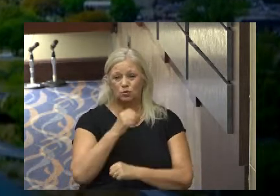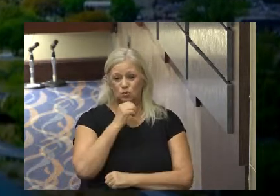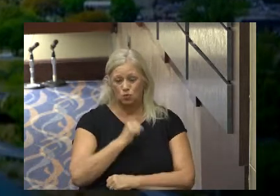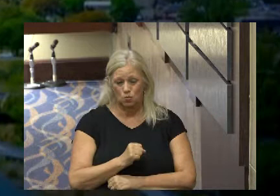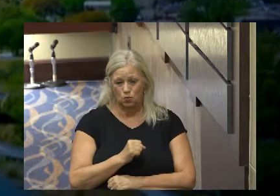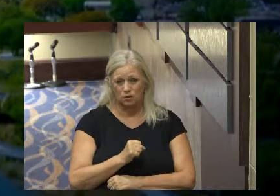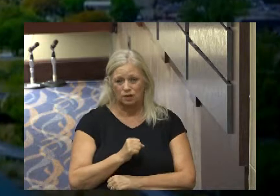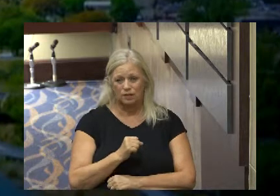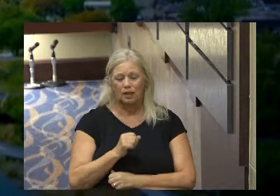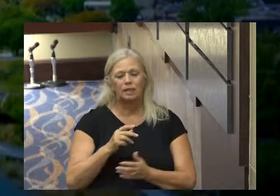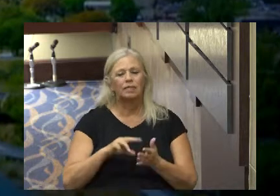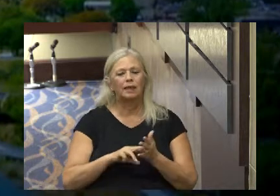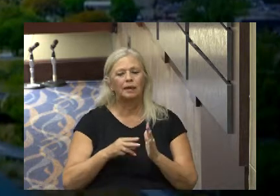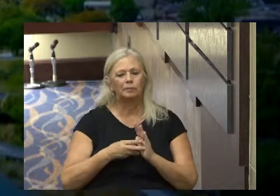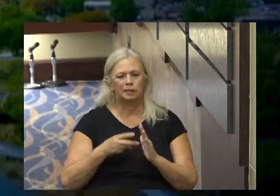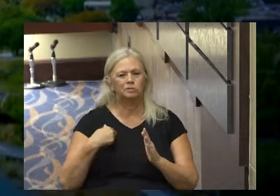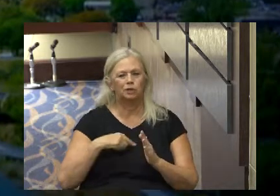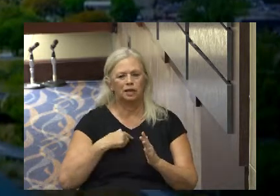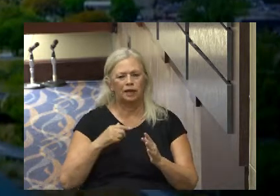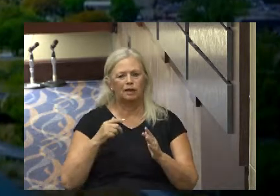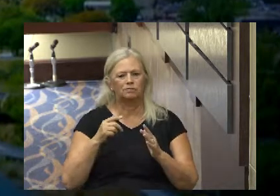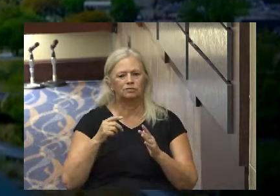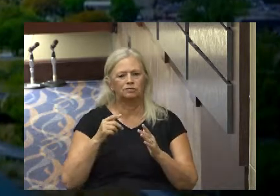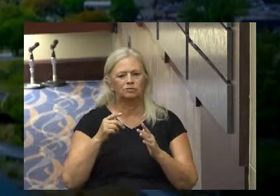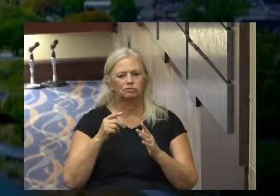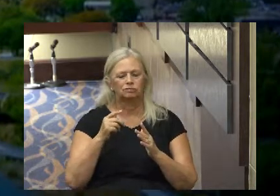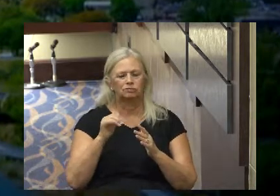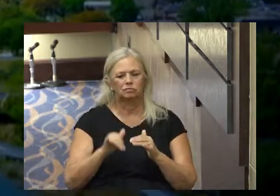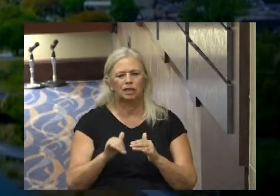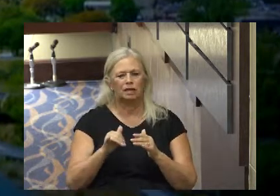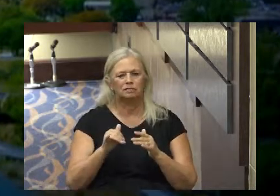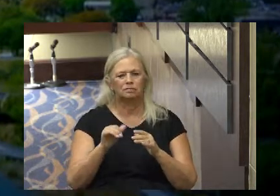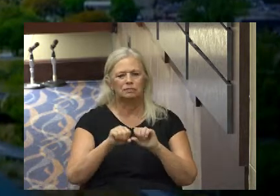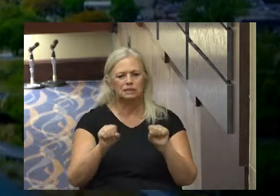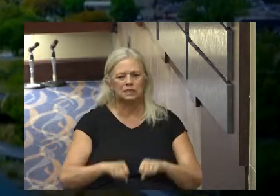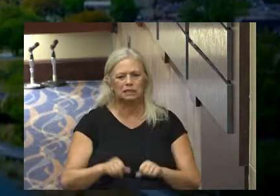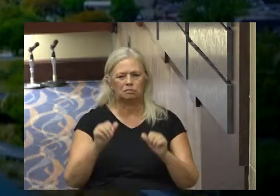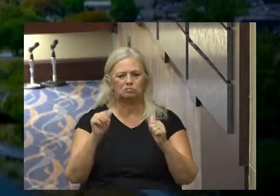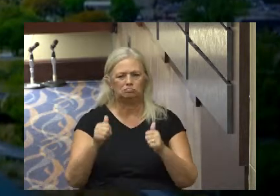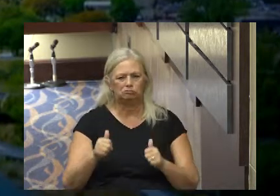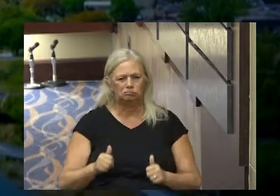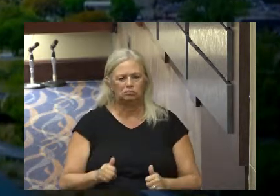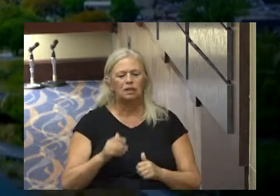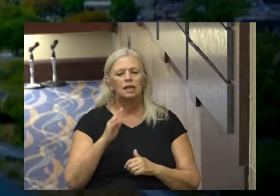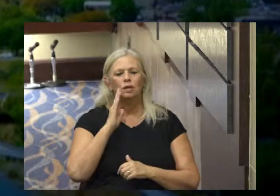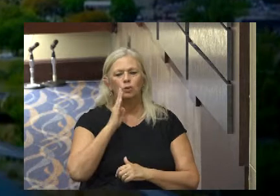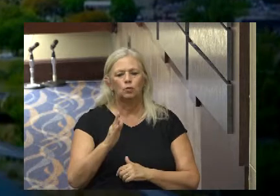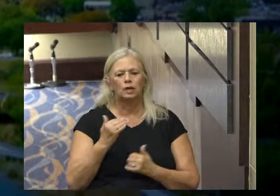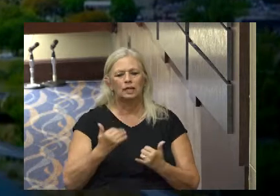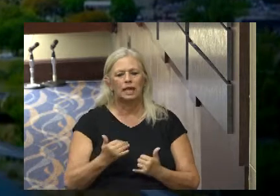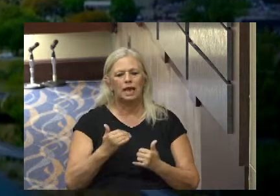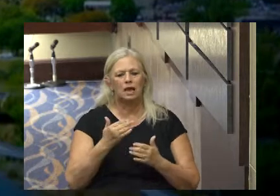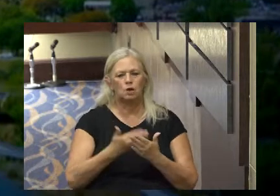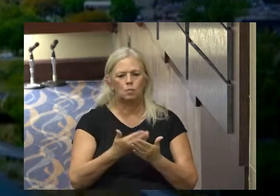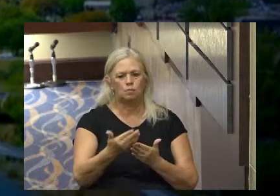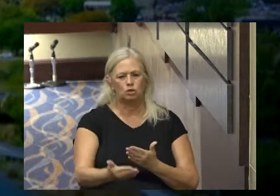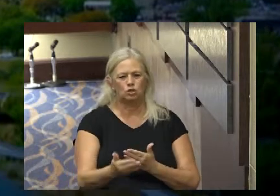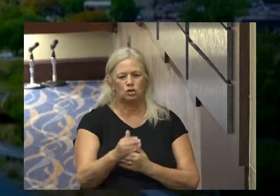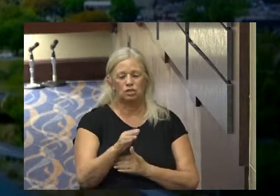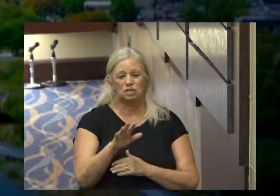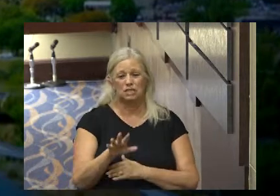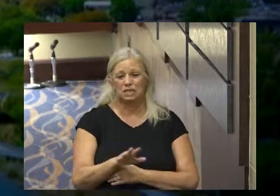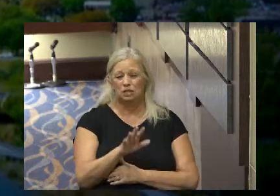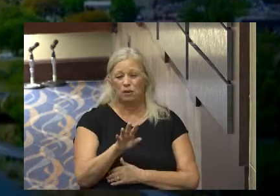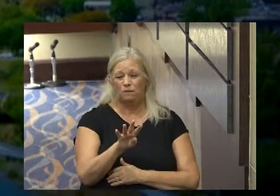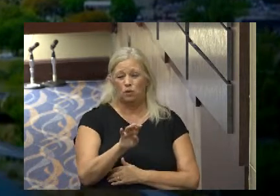means that we're using pretty dated technology. The Purvis system that we're purchasing will cost about $400,000 and